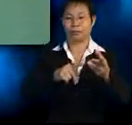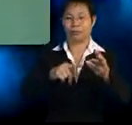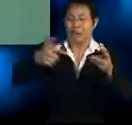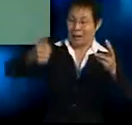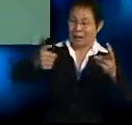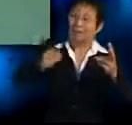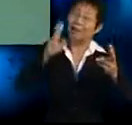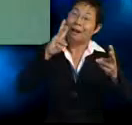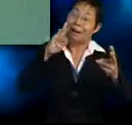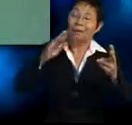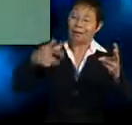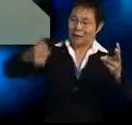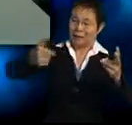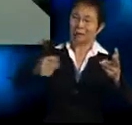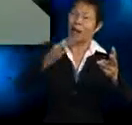lighter,